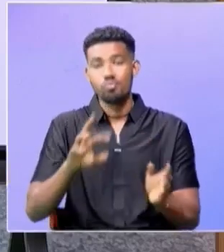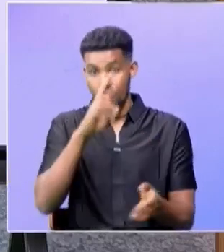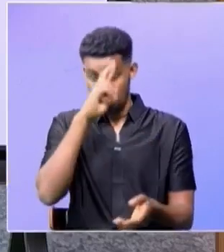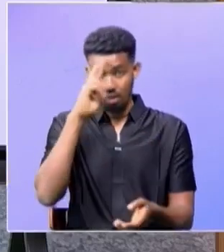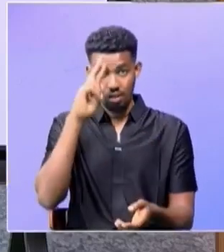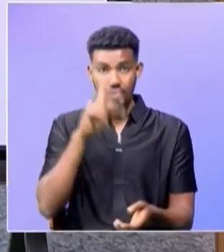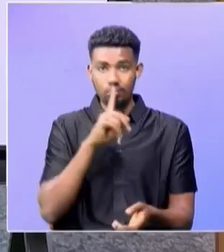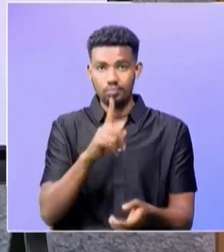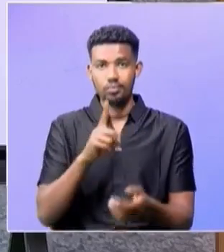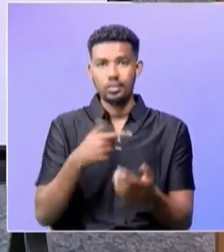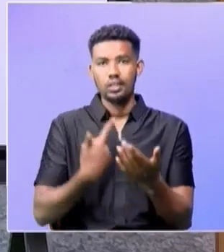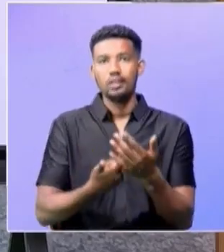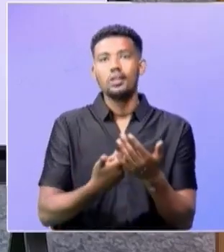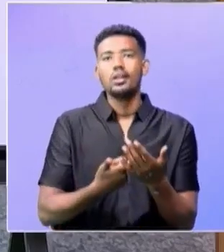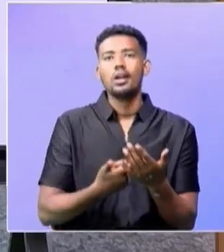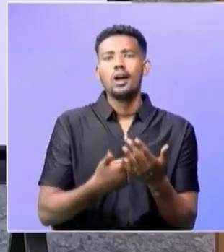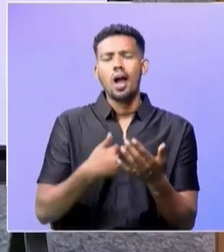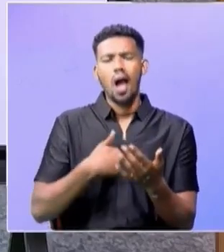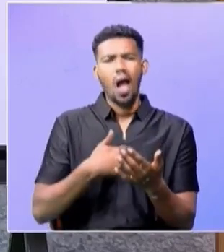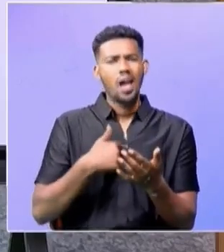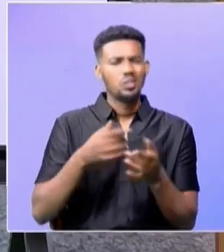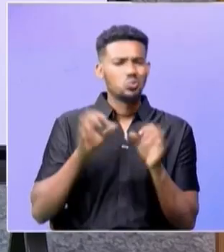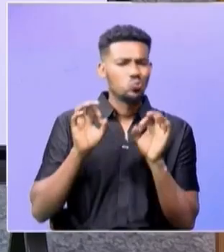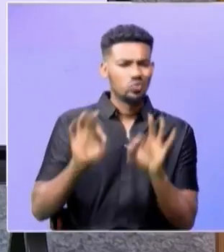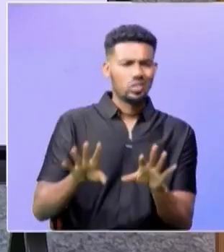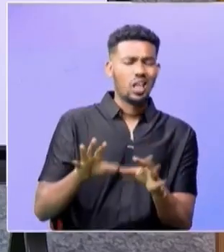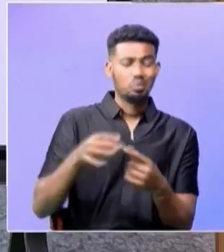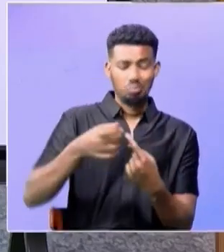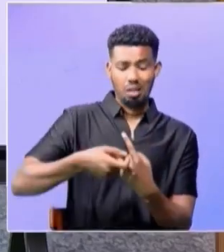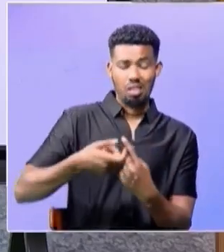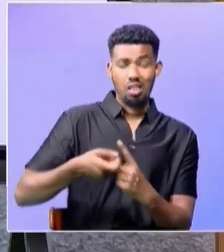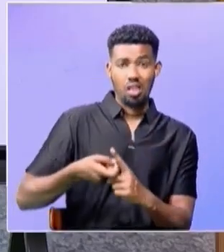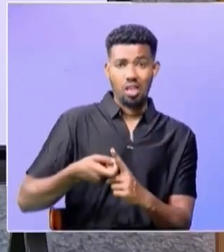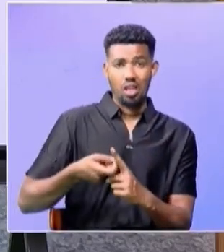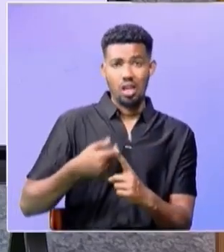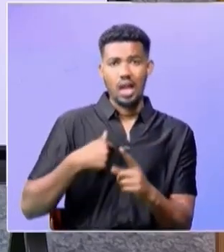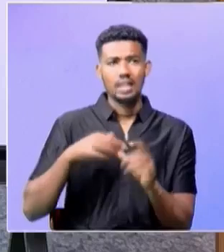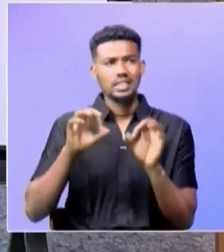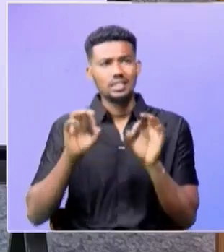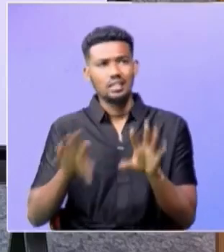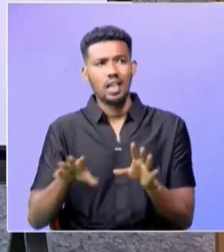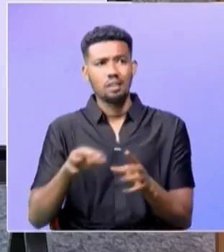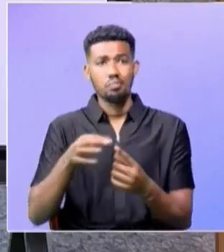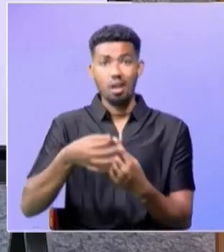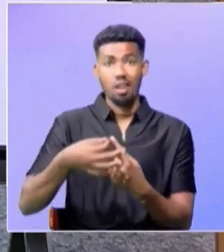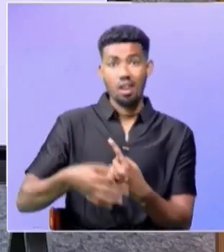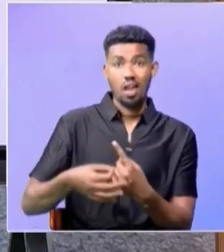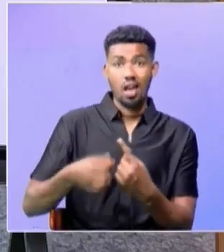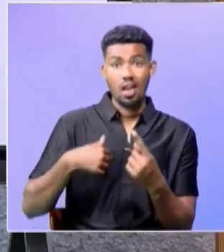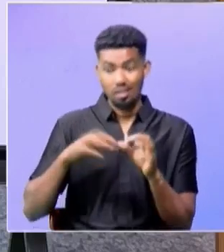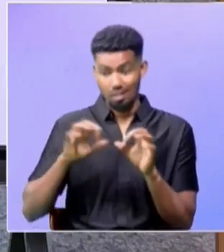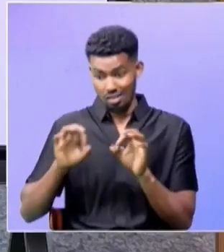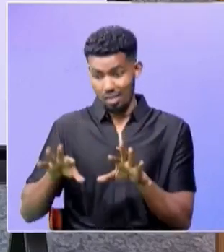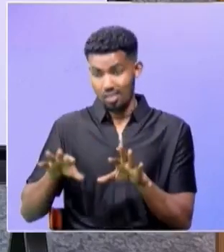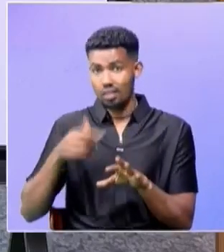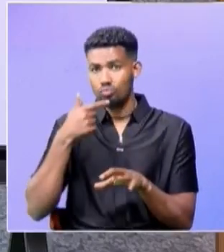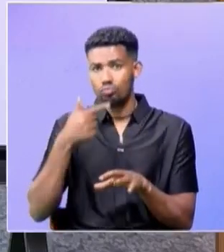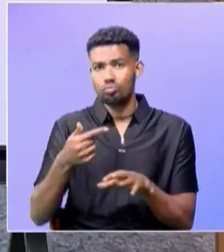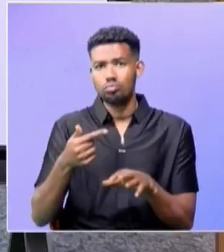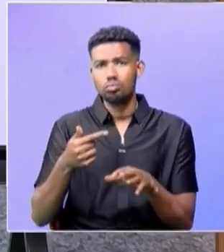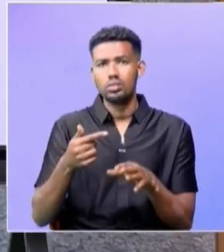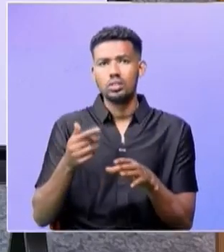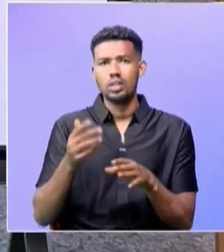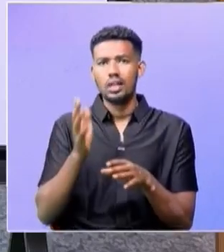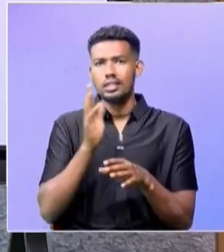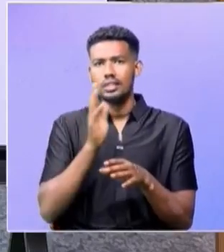So instead of like I don't like banana or I dislike banana or I hate banana, you can say neither do